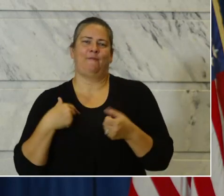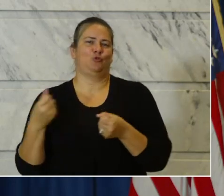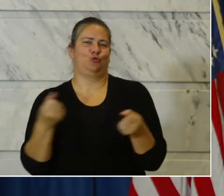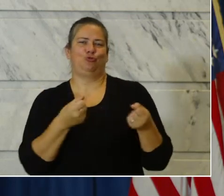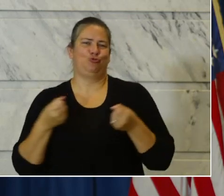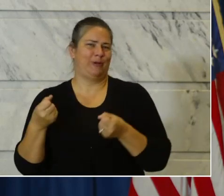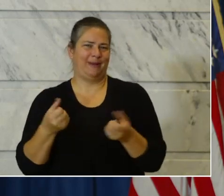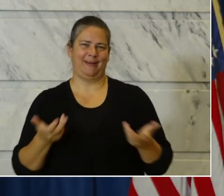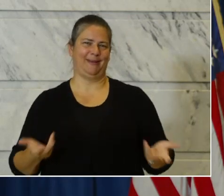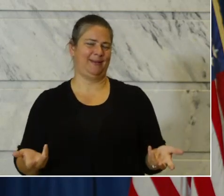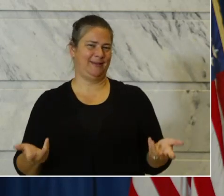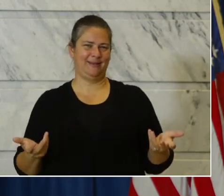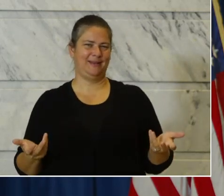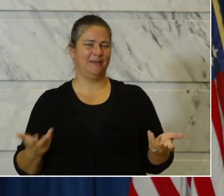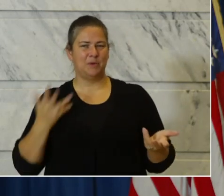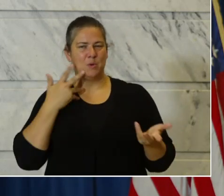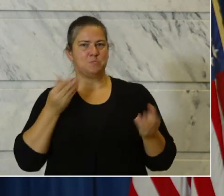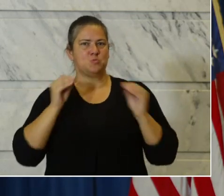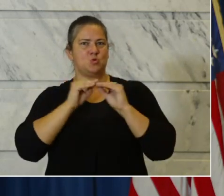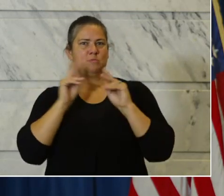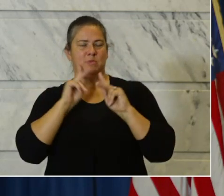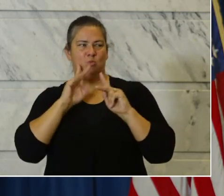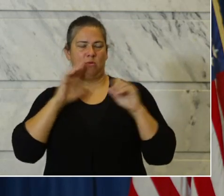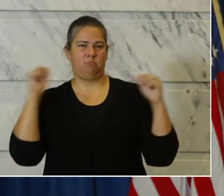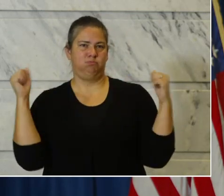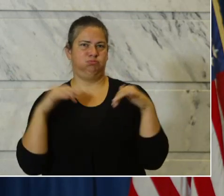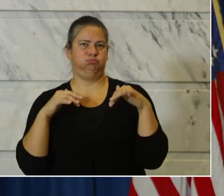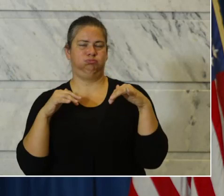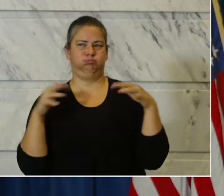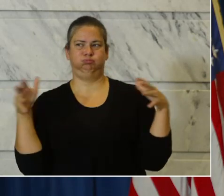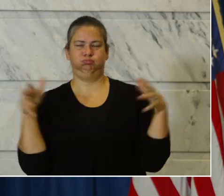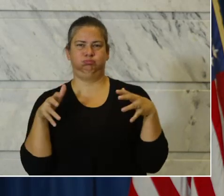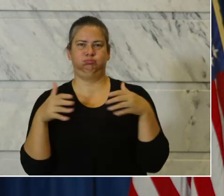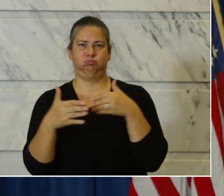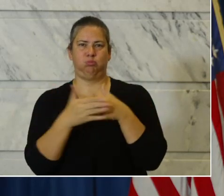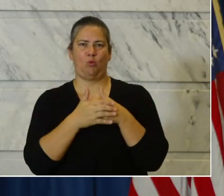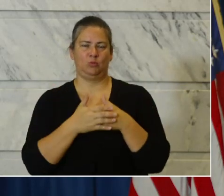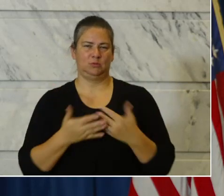because then we brought even more people together in a close area.